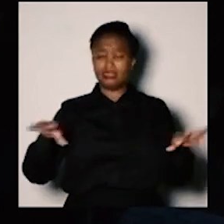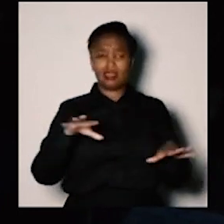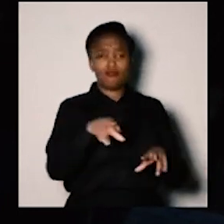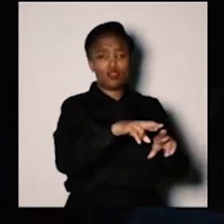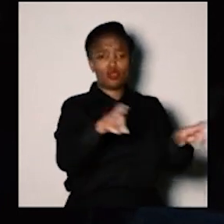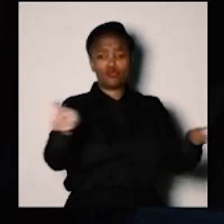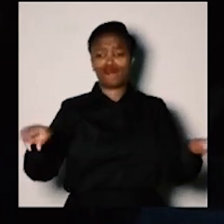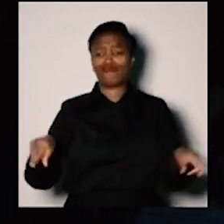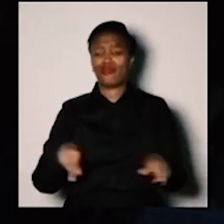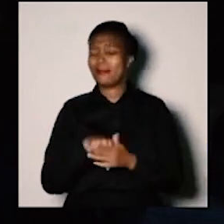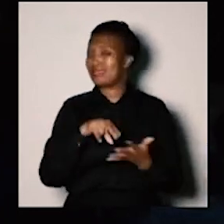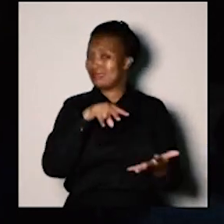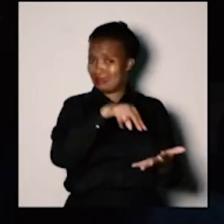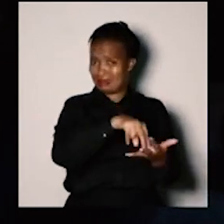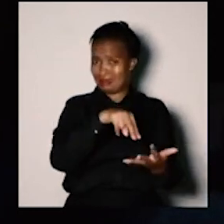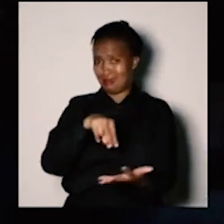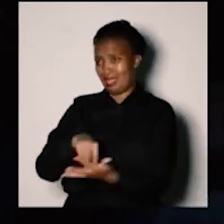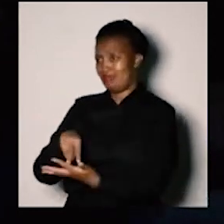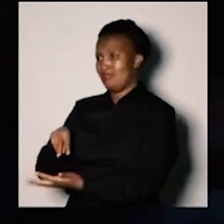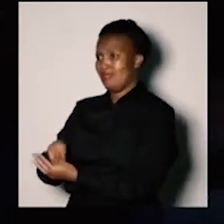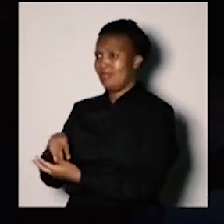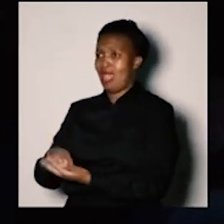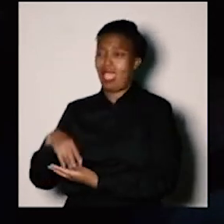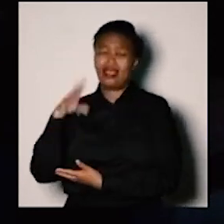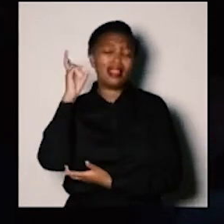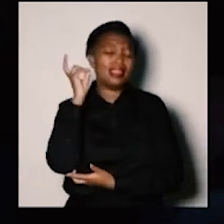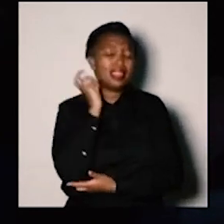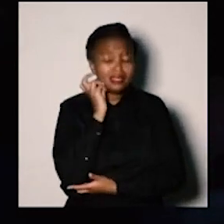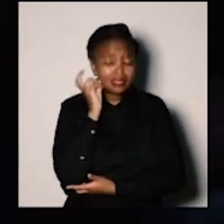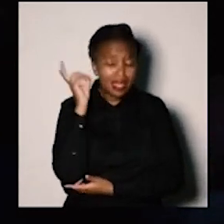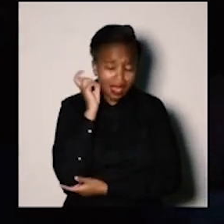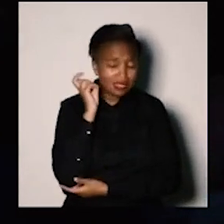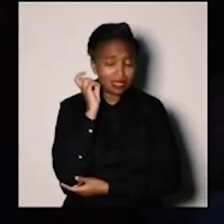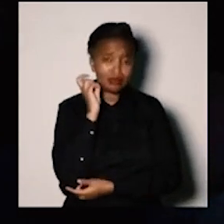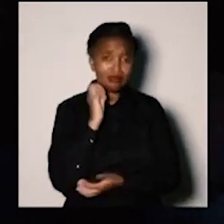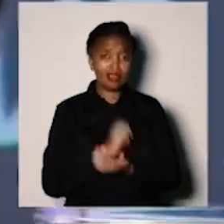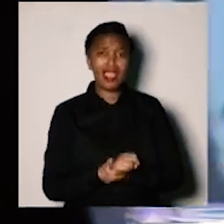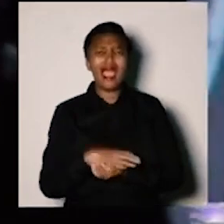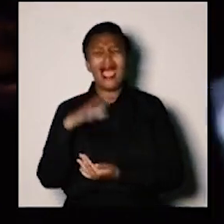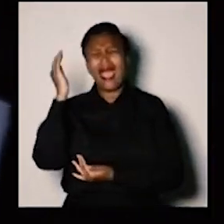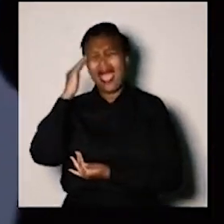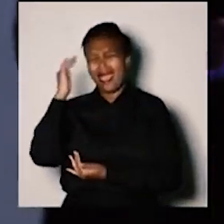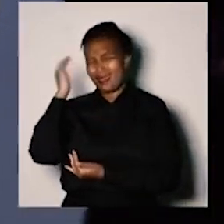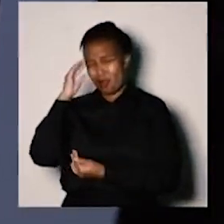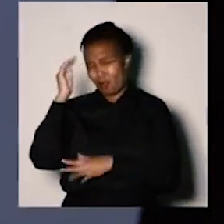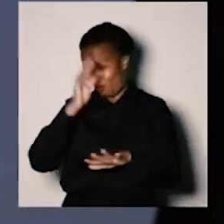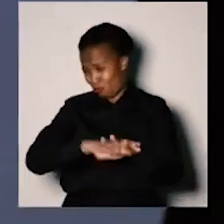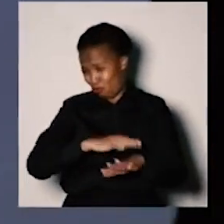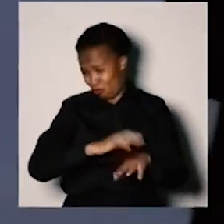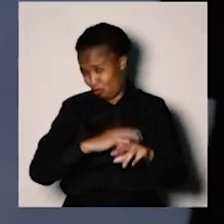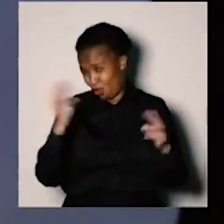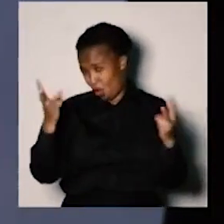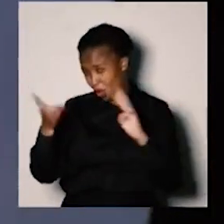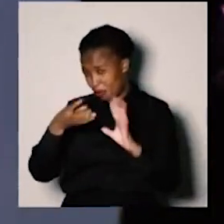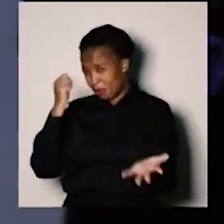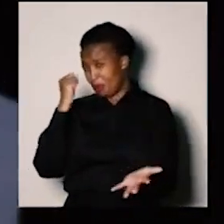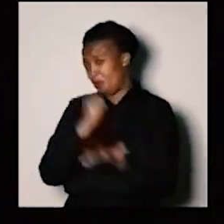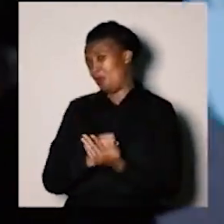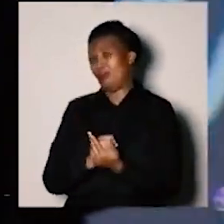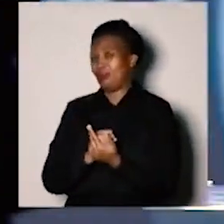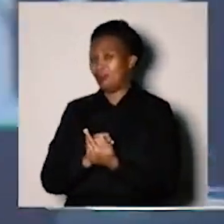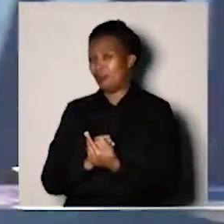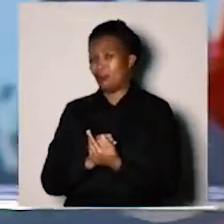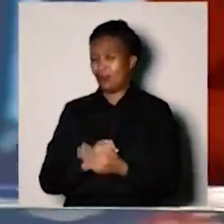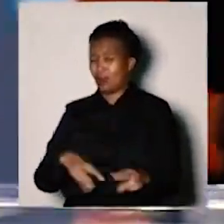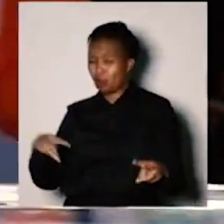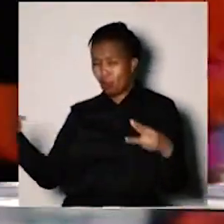stand, stand. Listen, listen. I know there are still some of you who are still seated. You are still battling in your